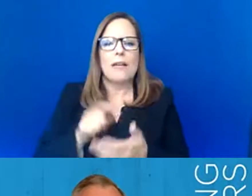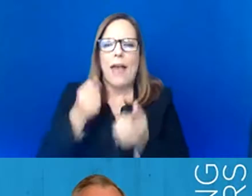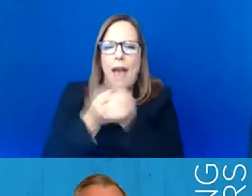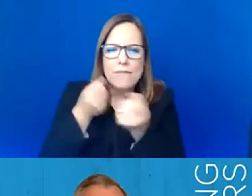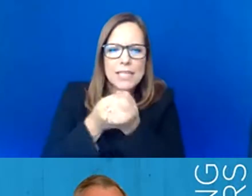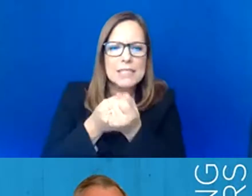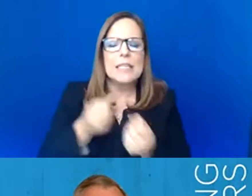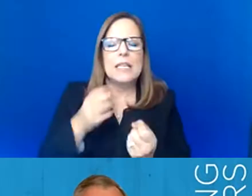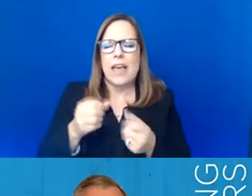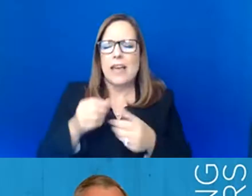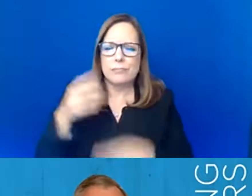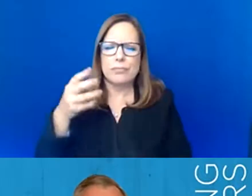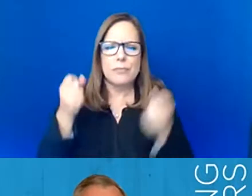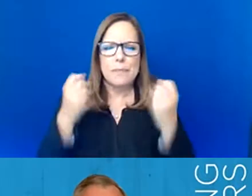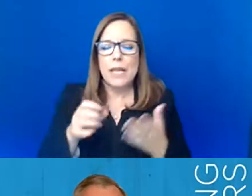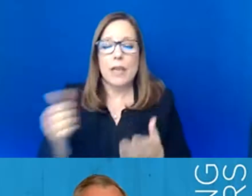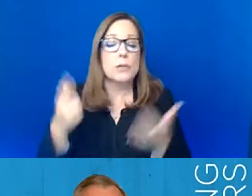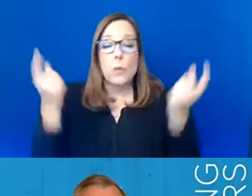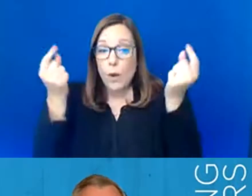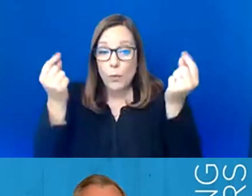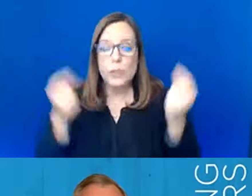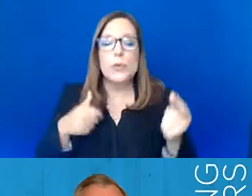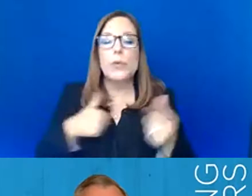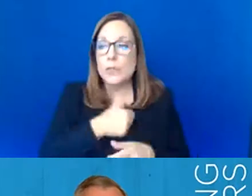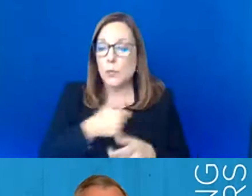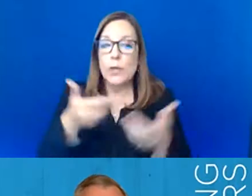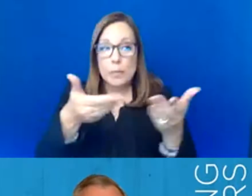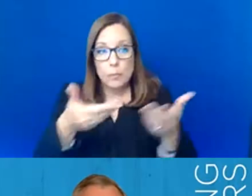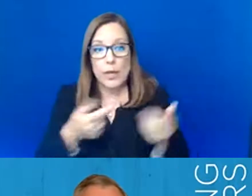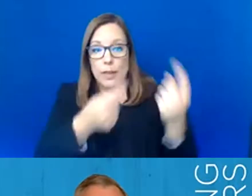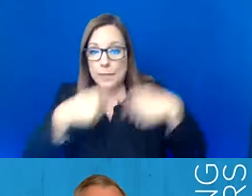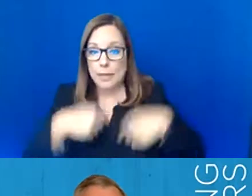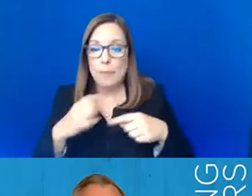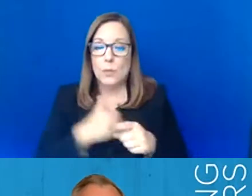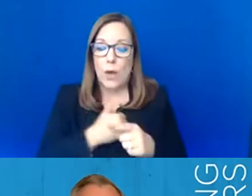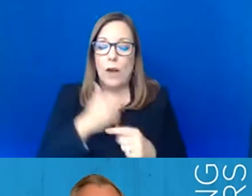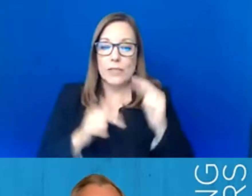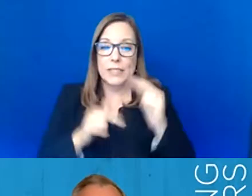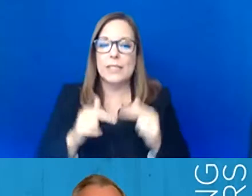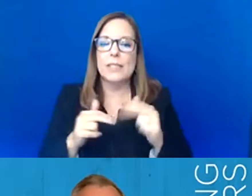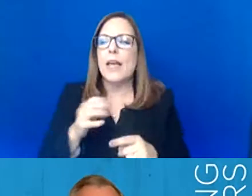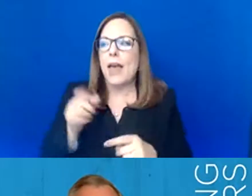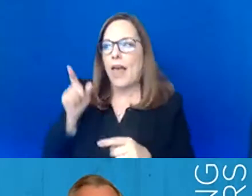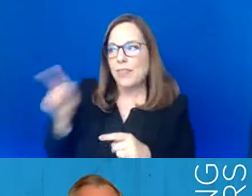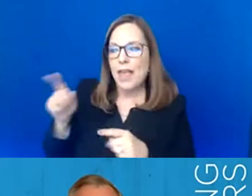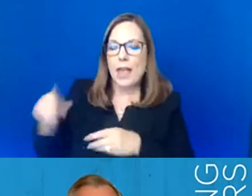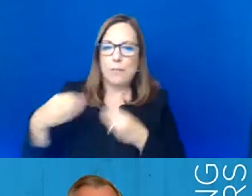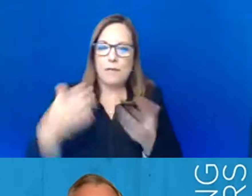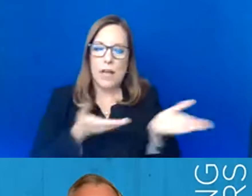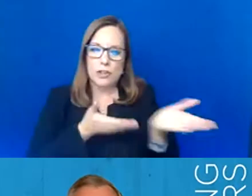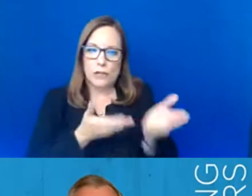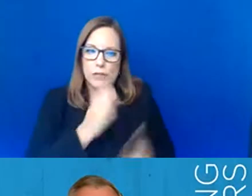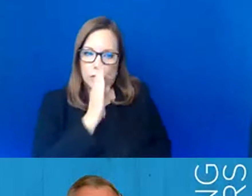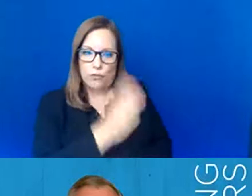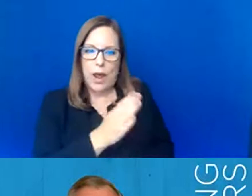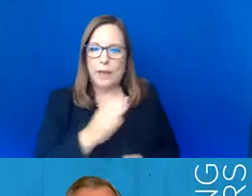them into our facilities and they provide direct services in collaboration with our